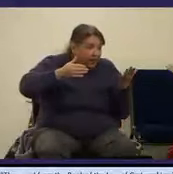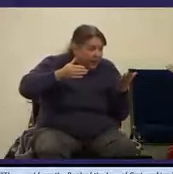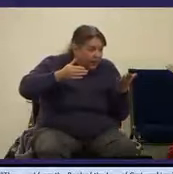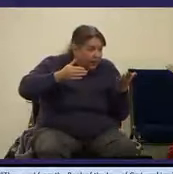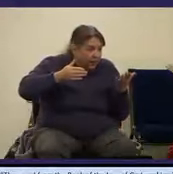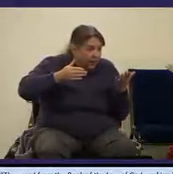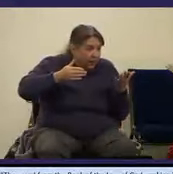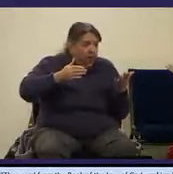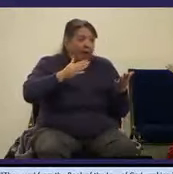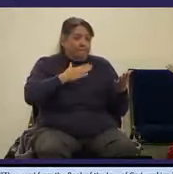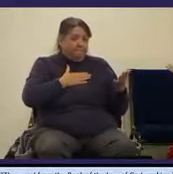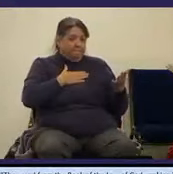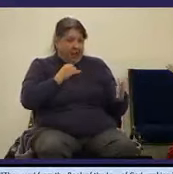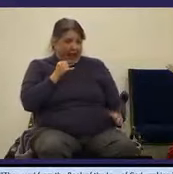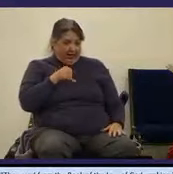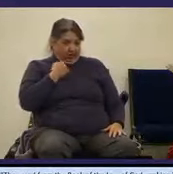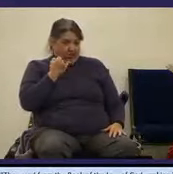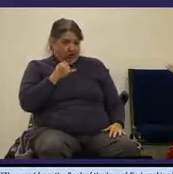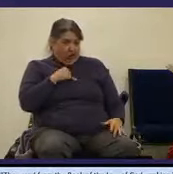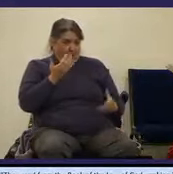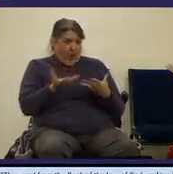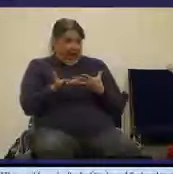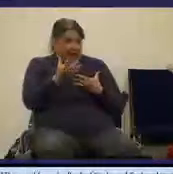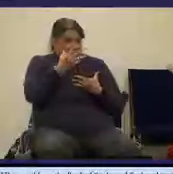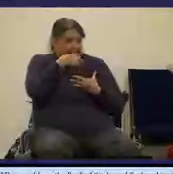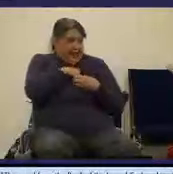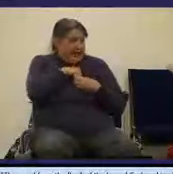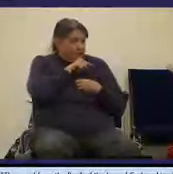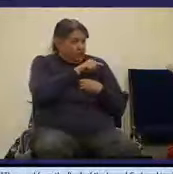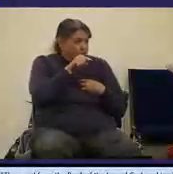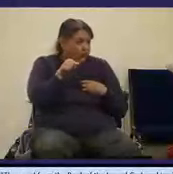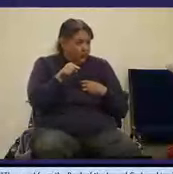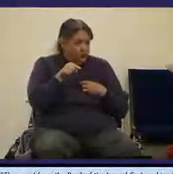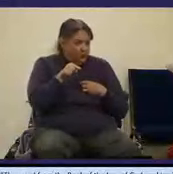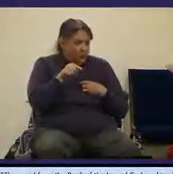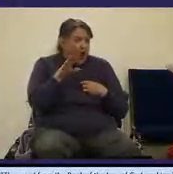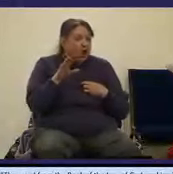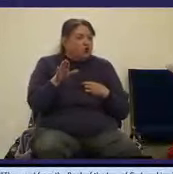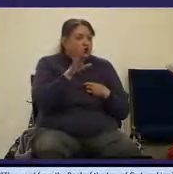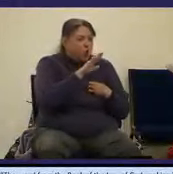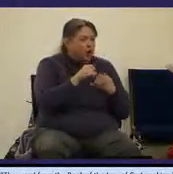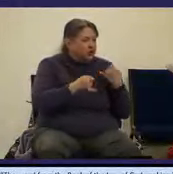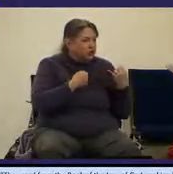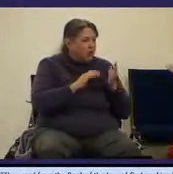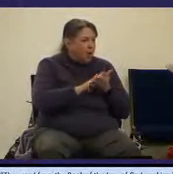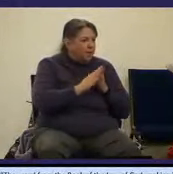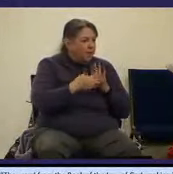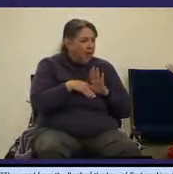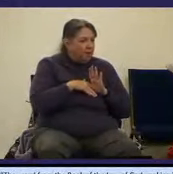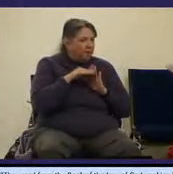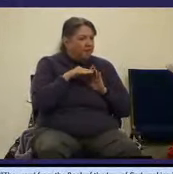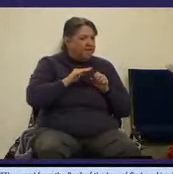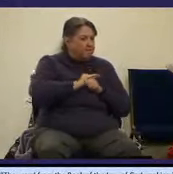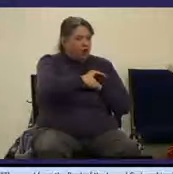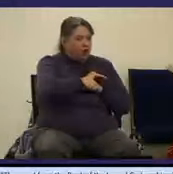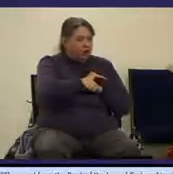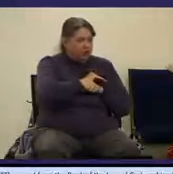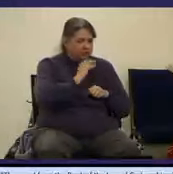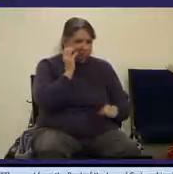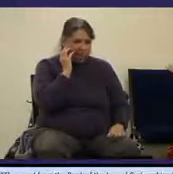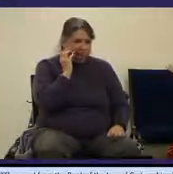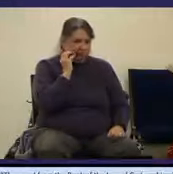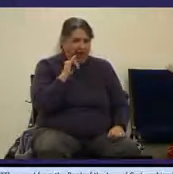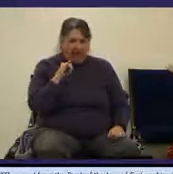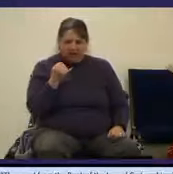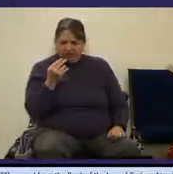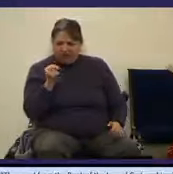that my joy may be in you and that your joy may be made full. This is Jesus speaking. And then in John 16:24,